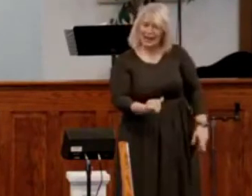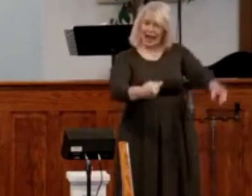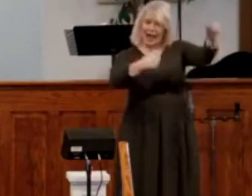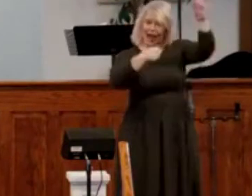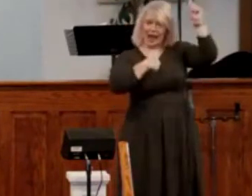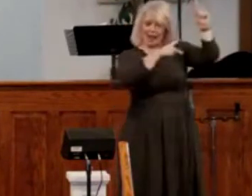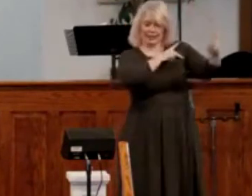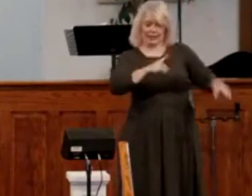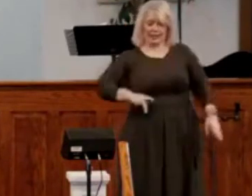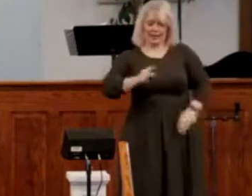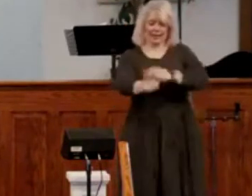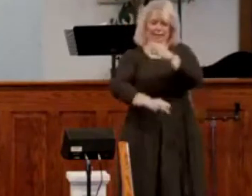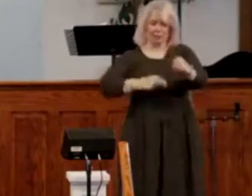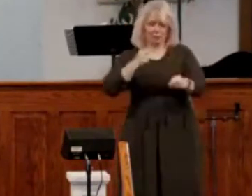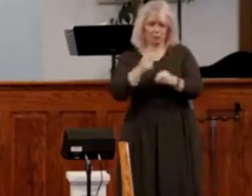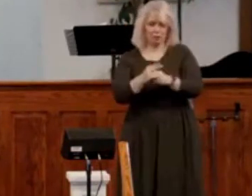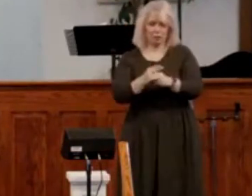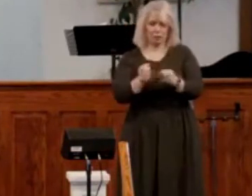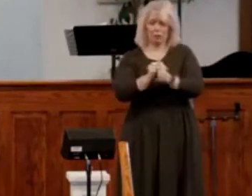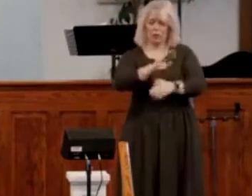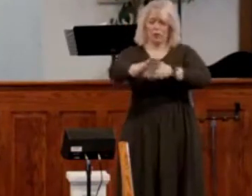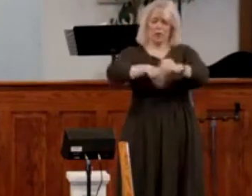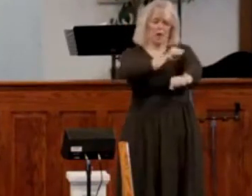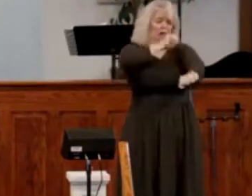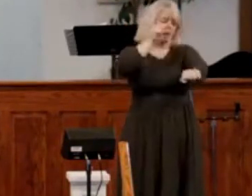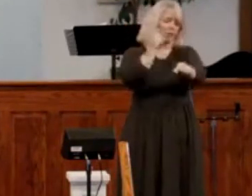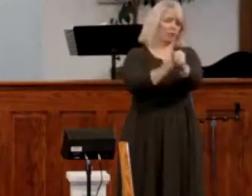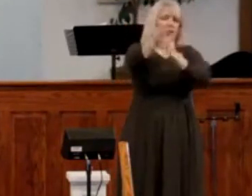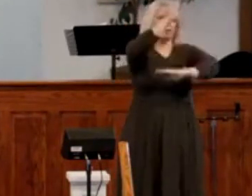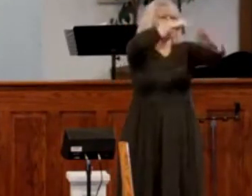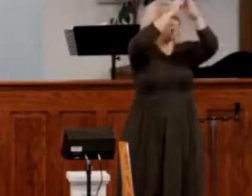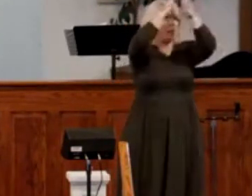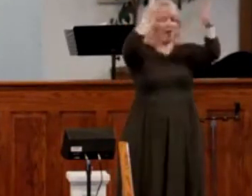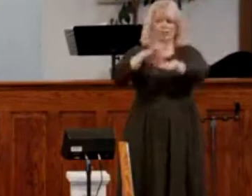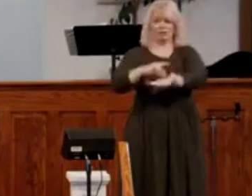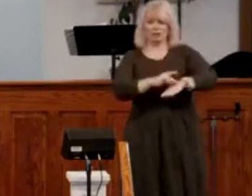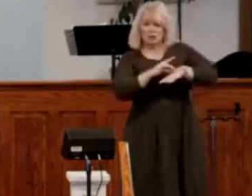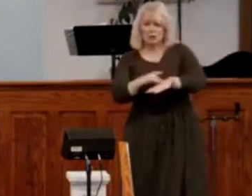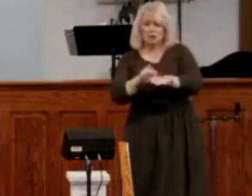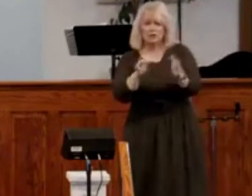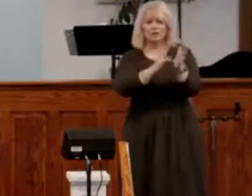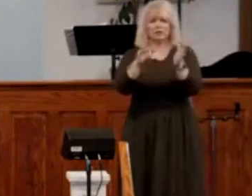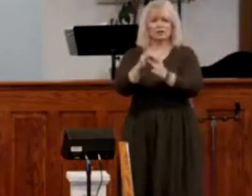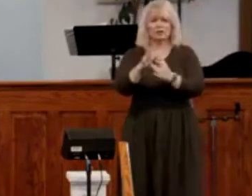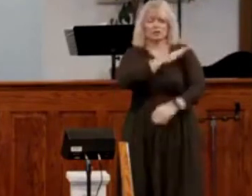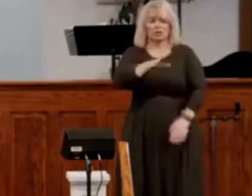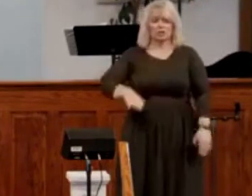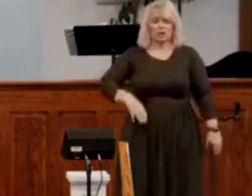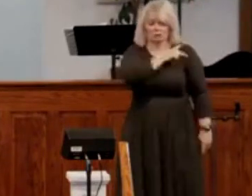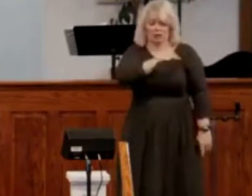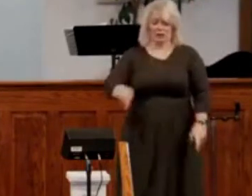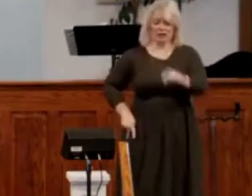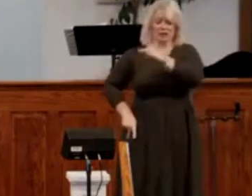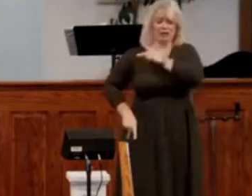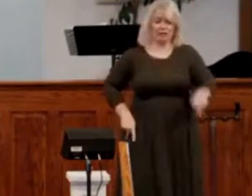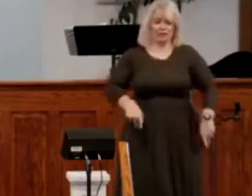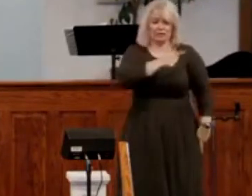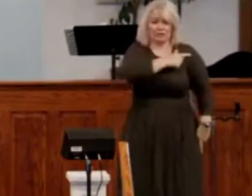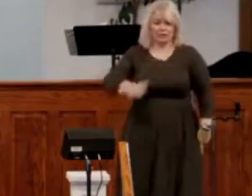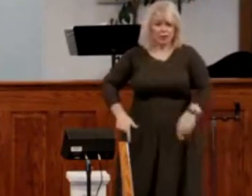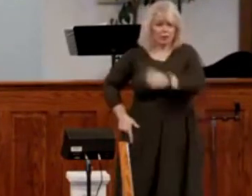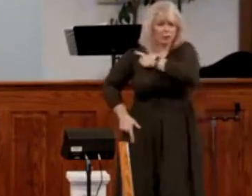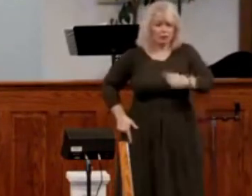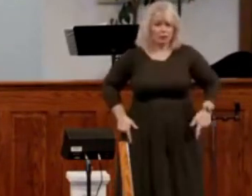of the universe, the one with all authority and on heaven and on earth. And if Jesus Christ, the king of kings and the lord of lords, says